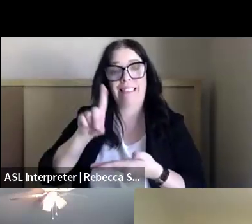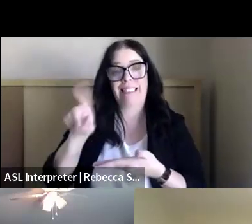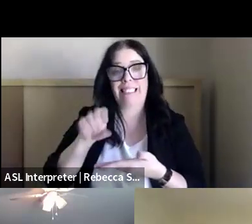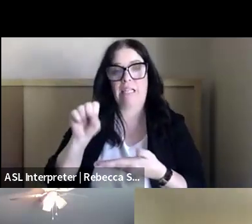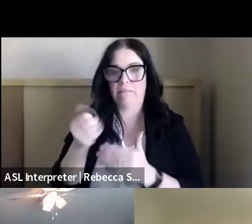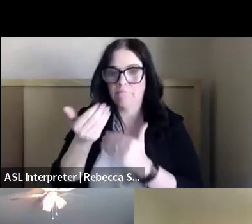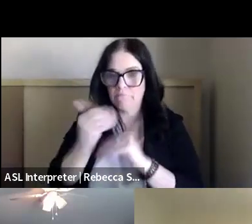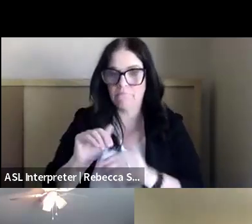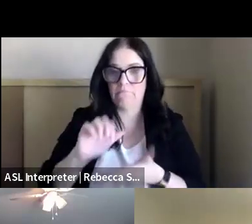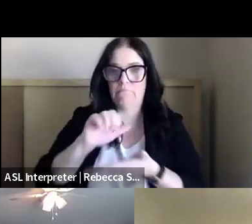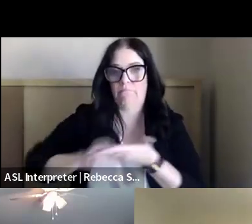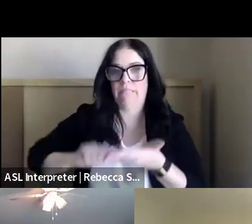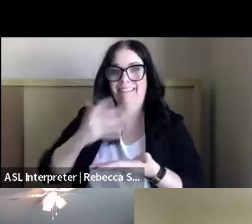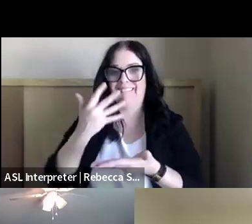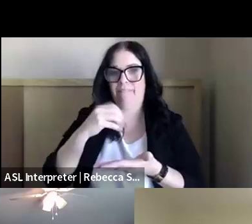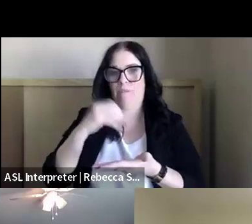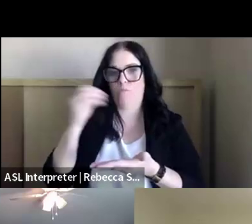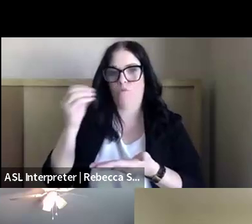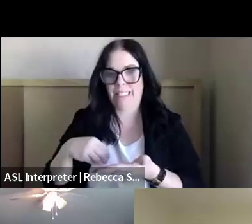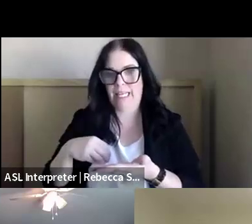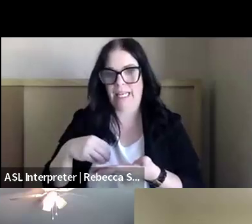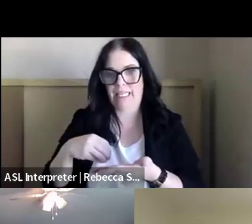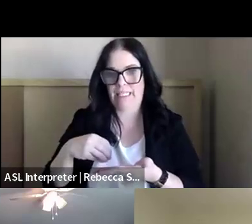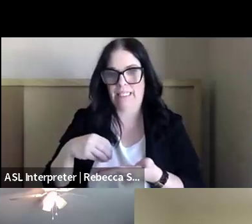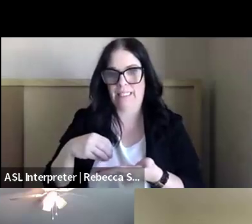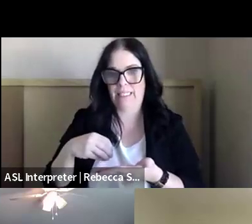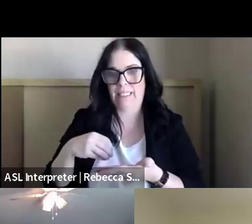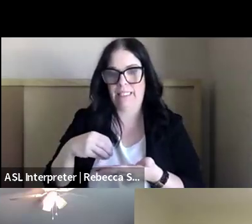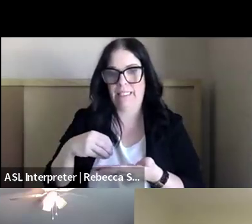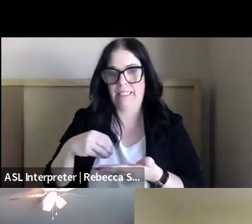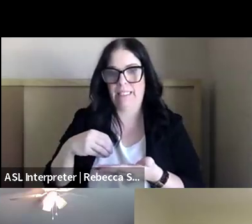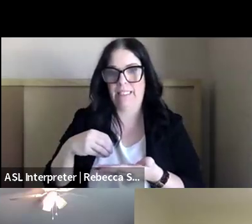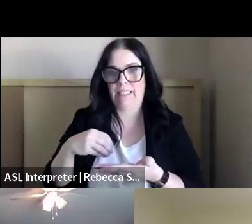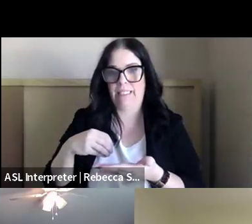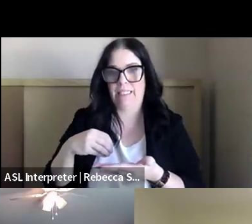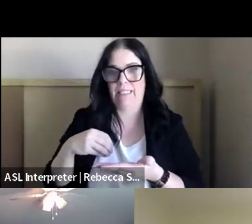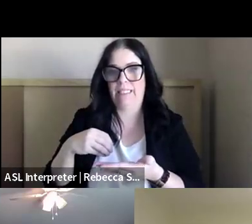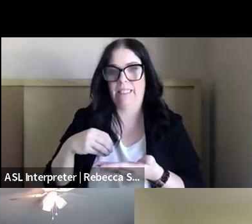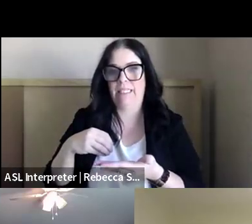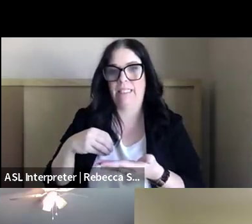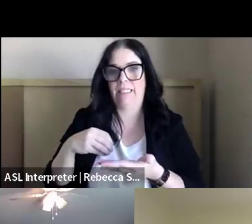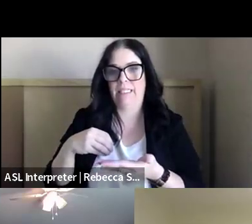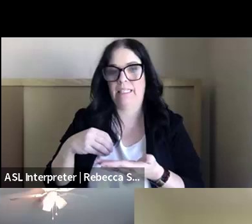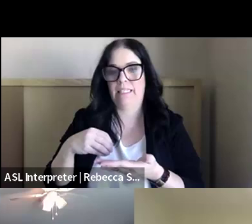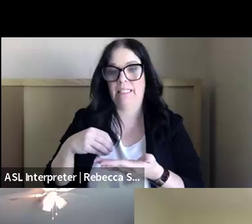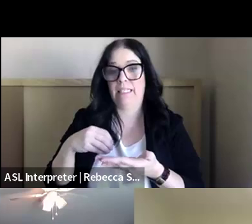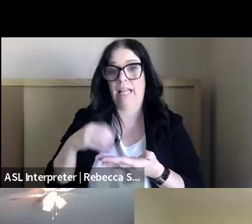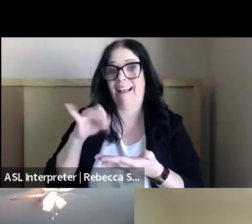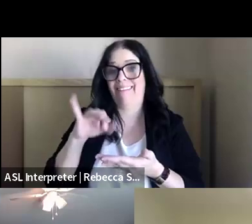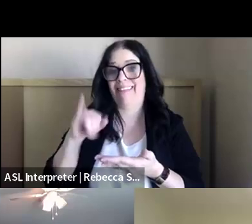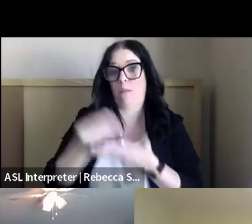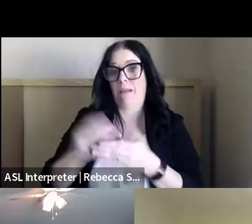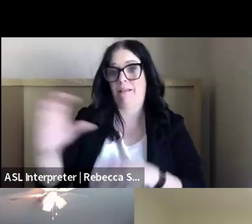received by the state for any fiscal year under Part B for the performance of the services outlined